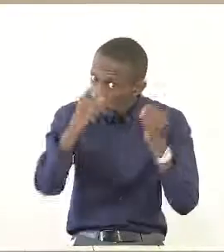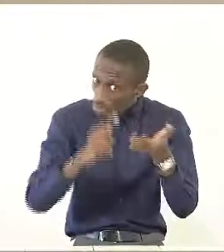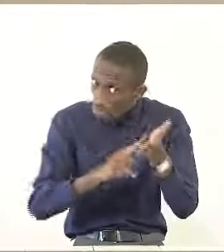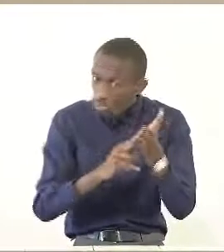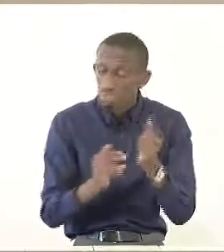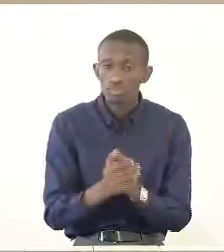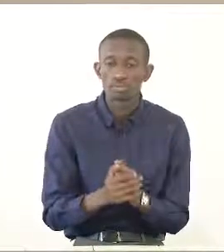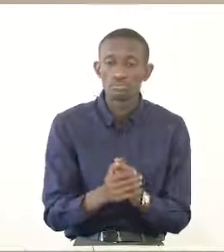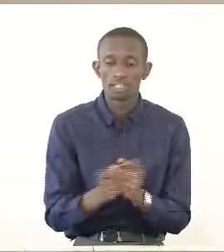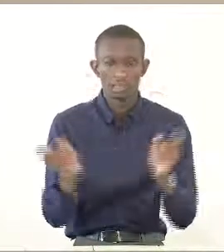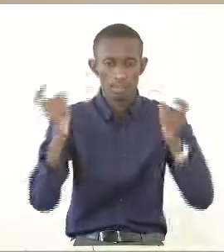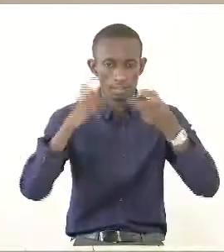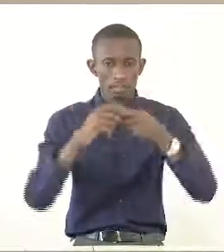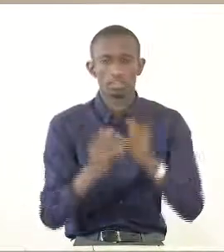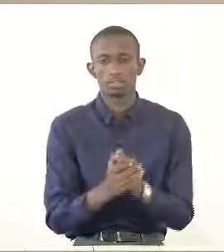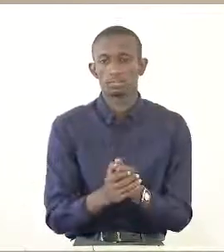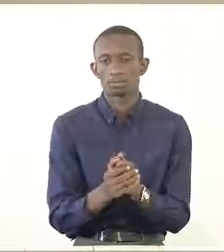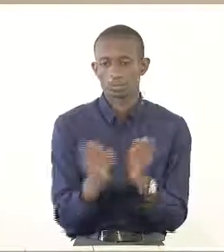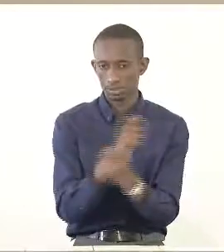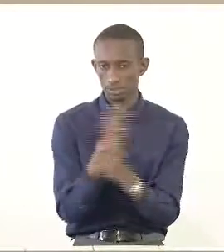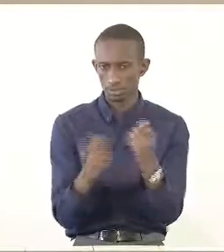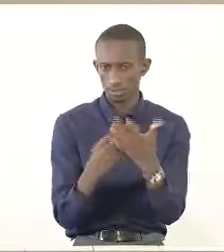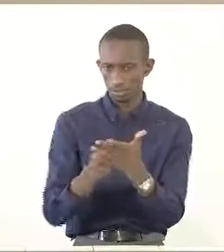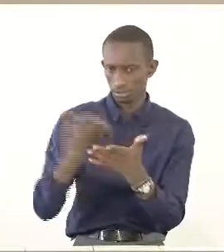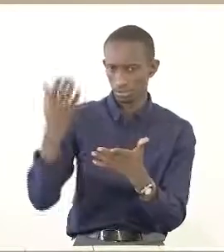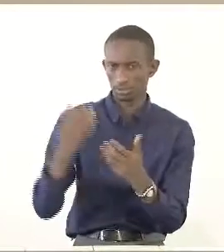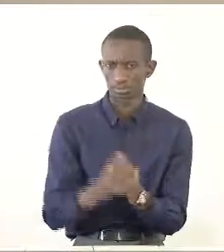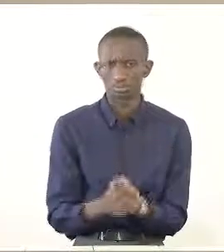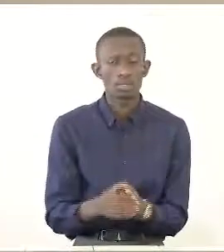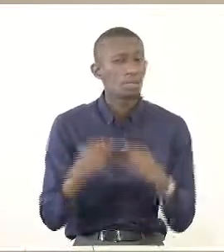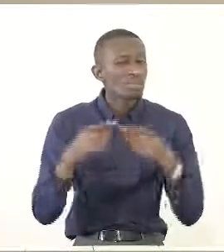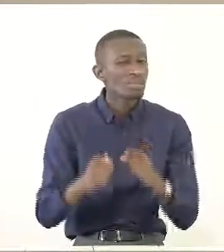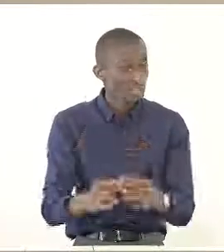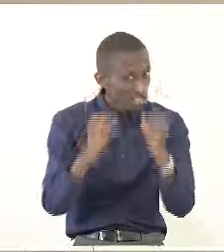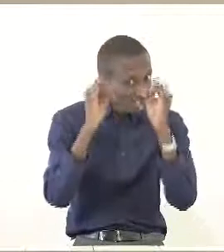by change of the variable, isn't it? But when you observe